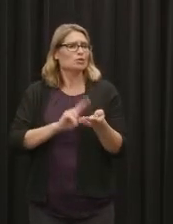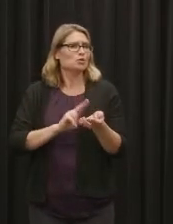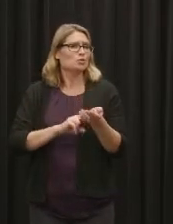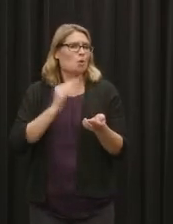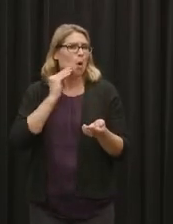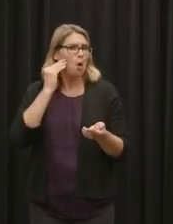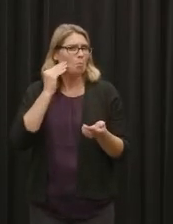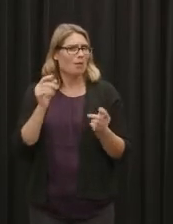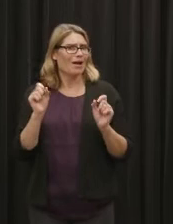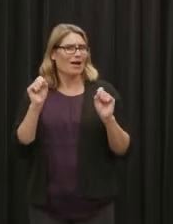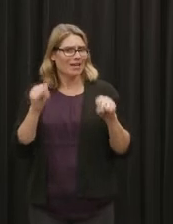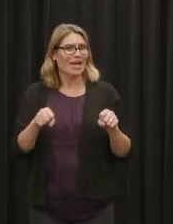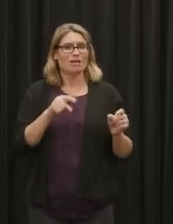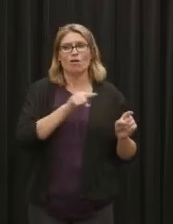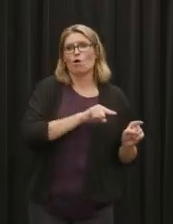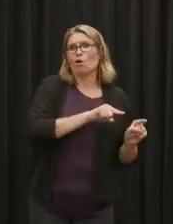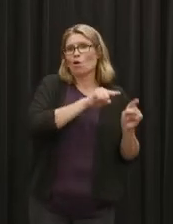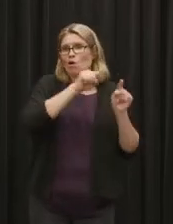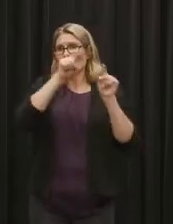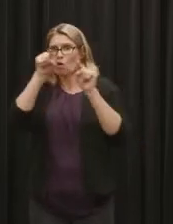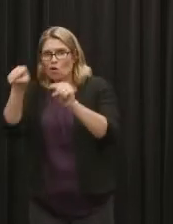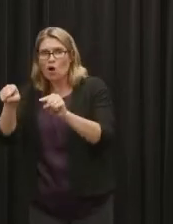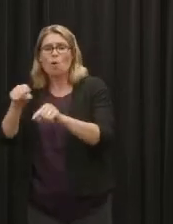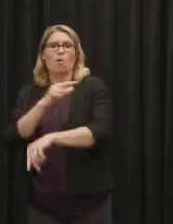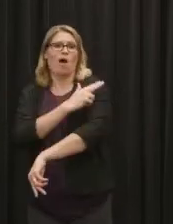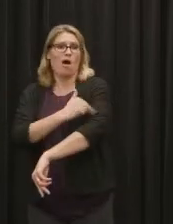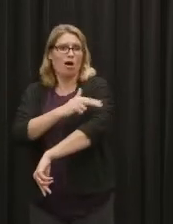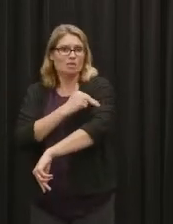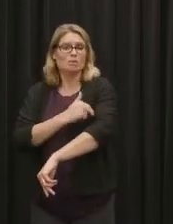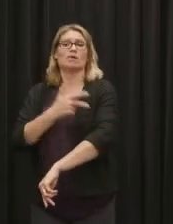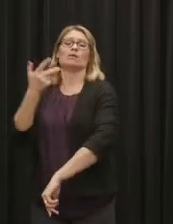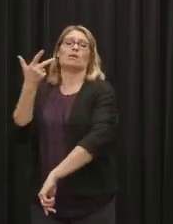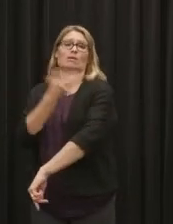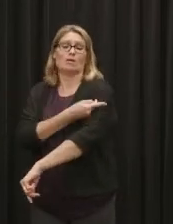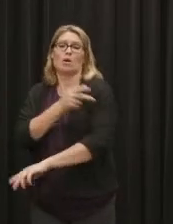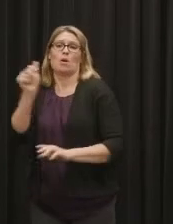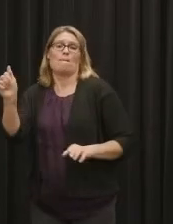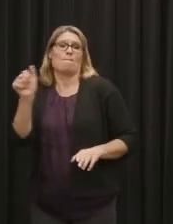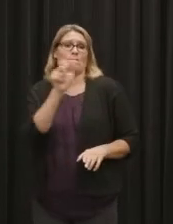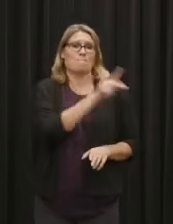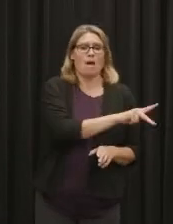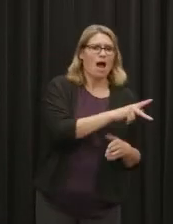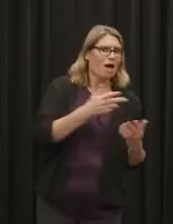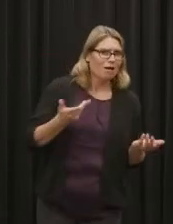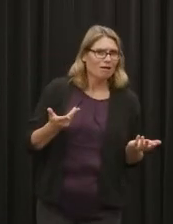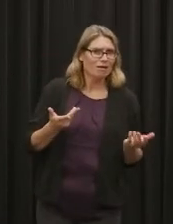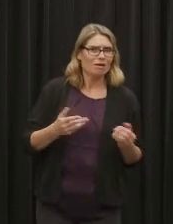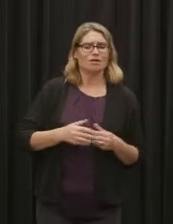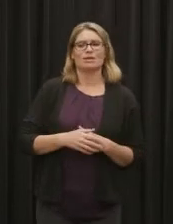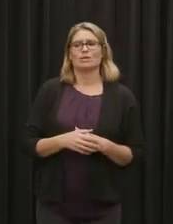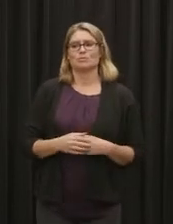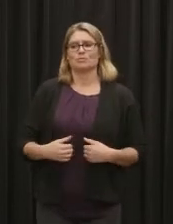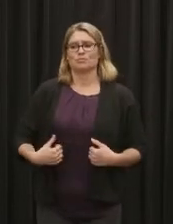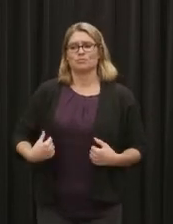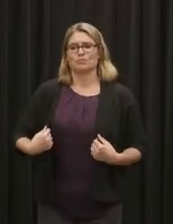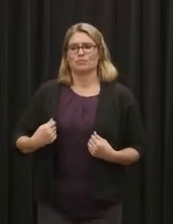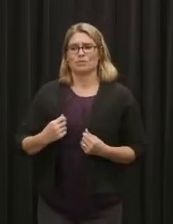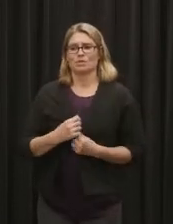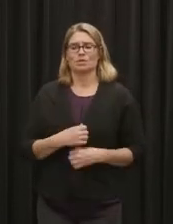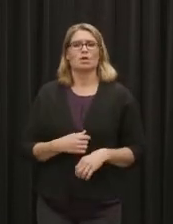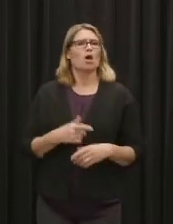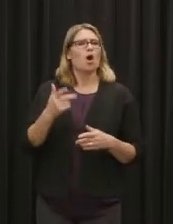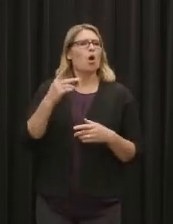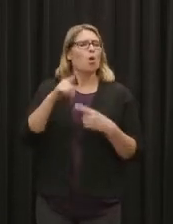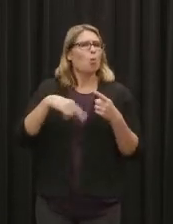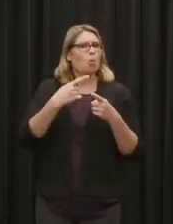residents will be able to travel there to receive the vaccine? And how long before you expect to get